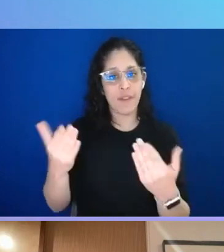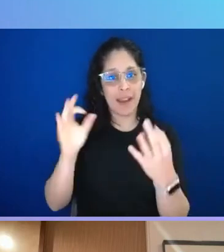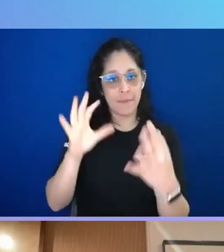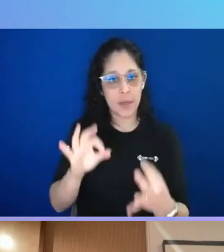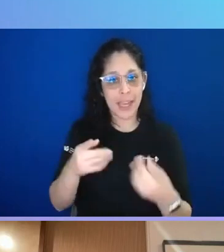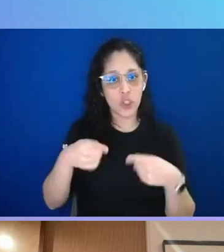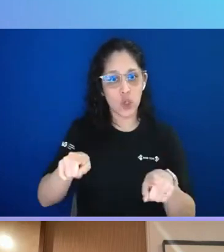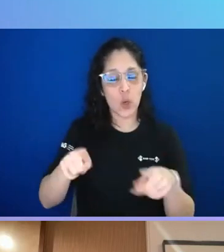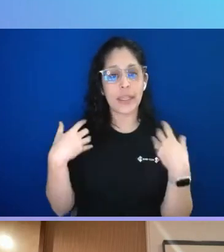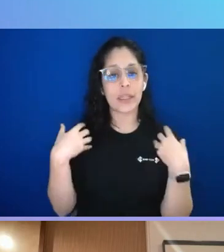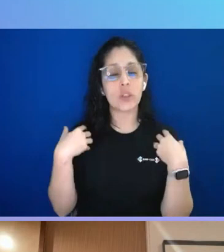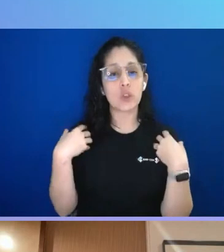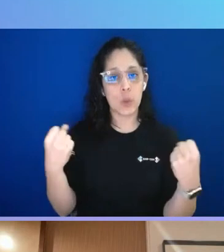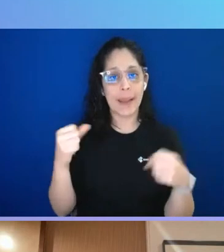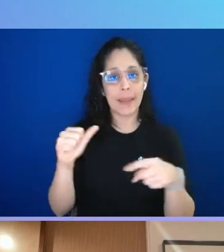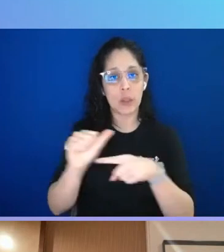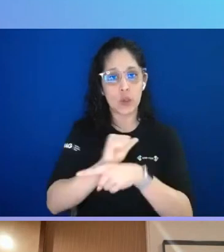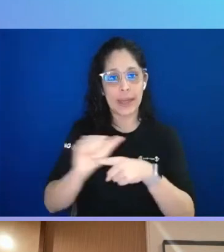workouts.